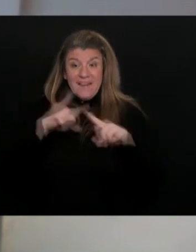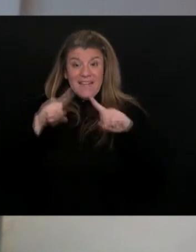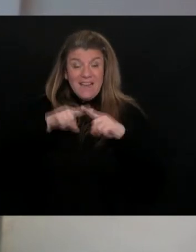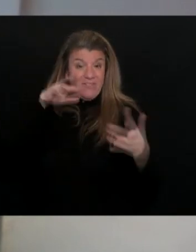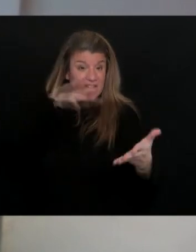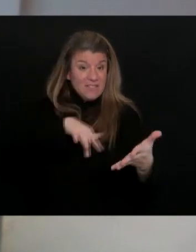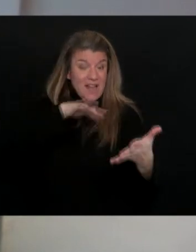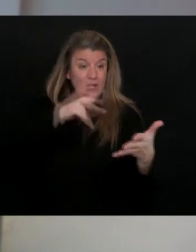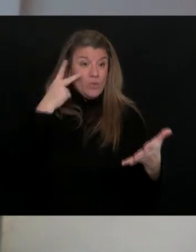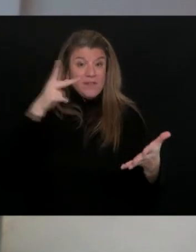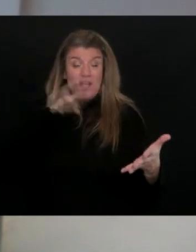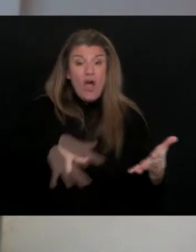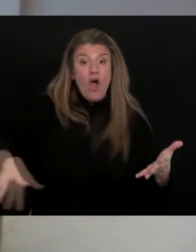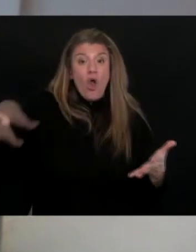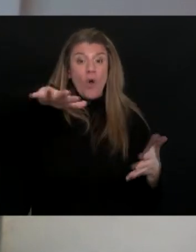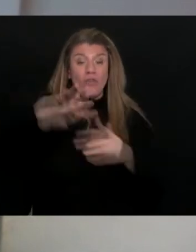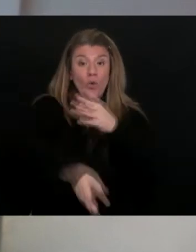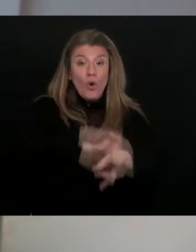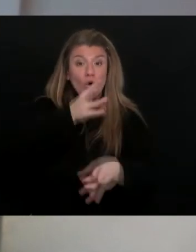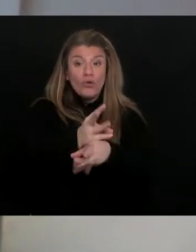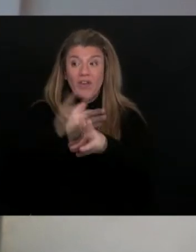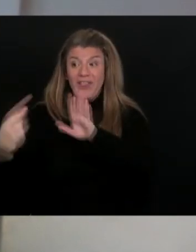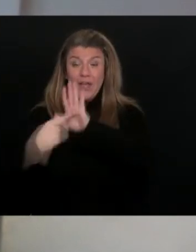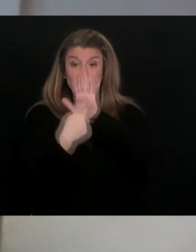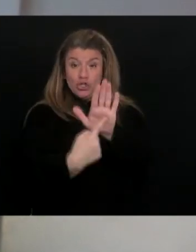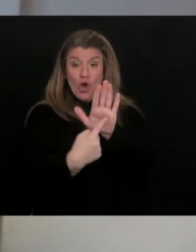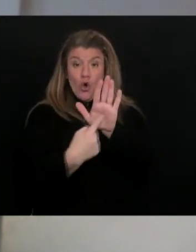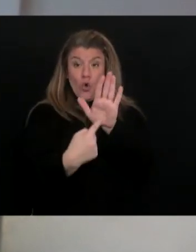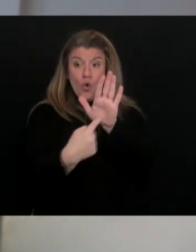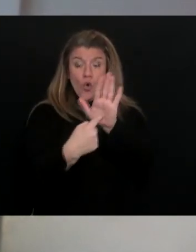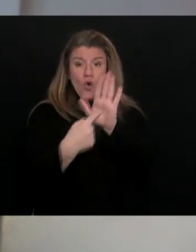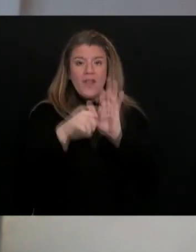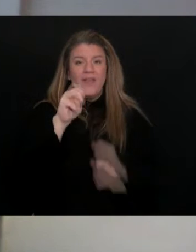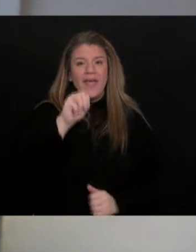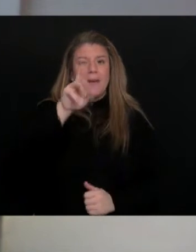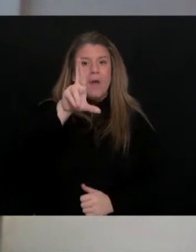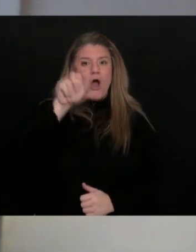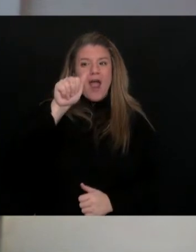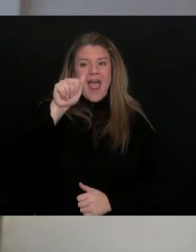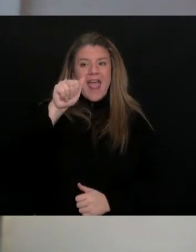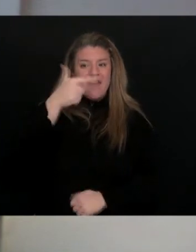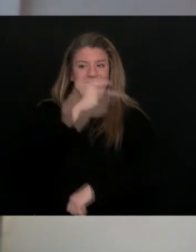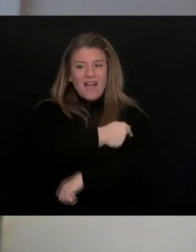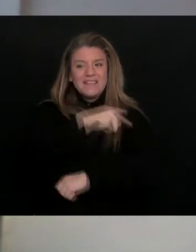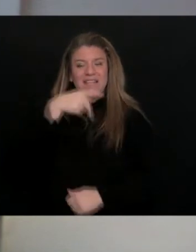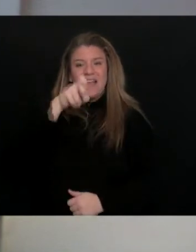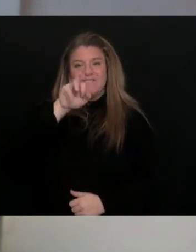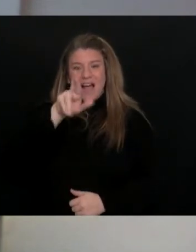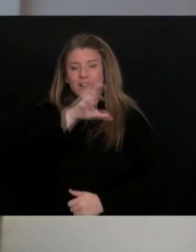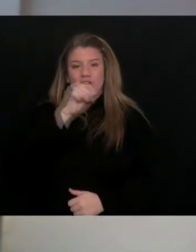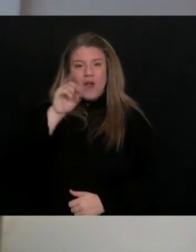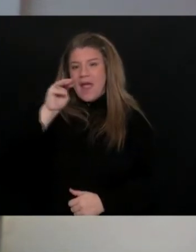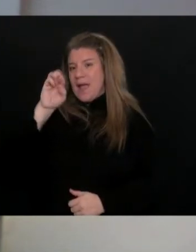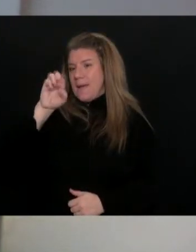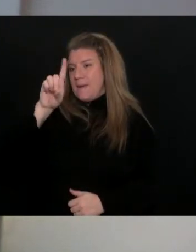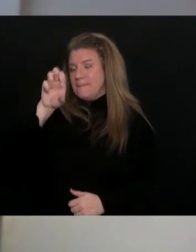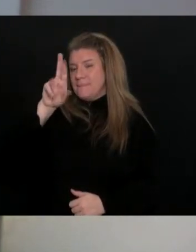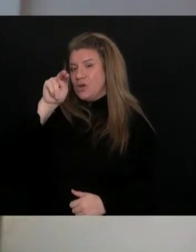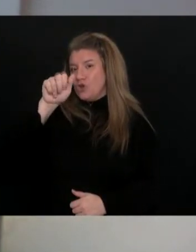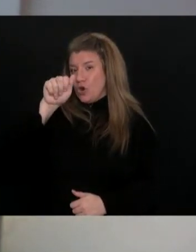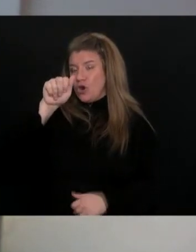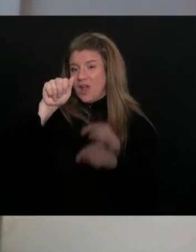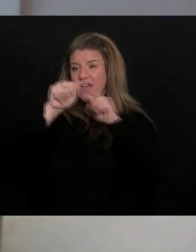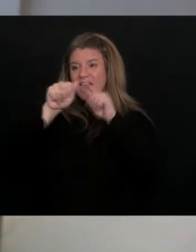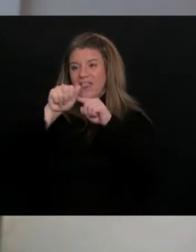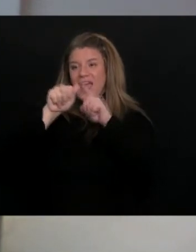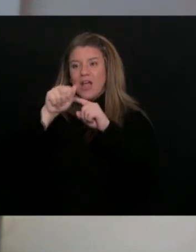out from around the world show that the mRNA vaccines, Pfizer and Moderna, but particularly Pfizer, loses